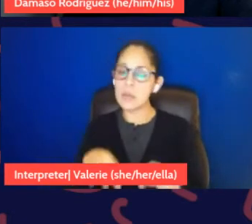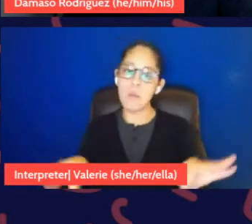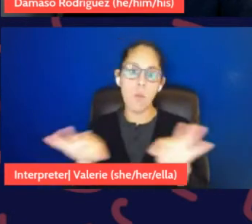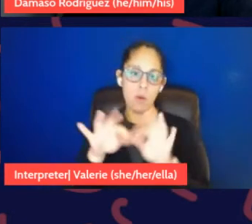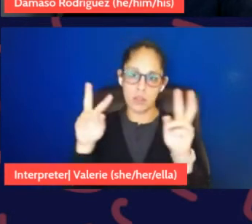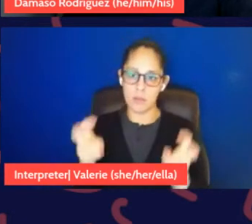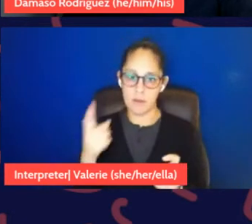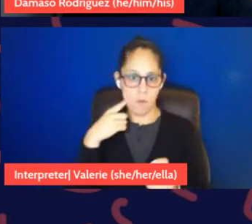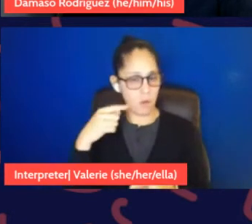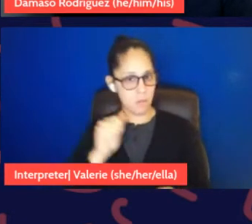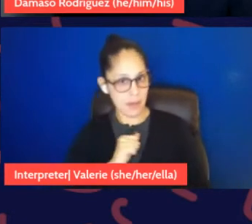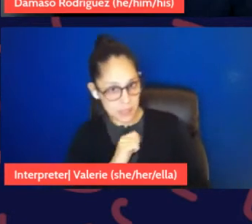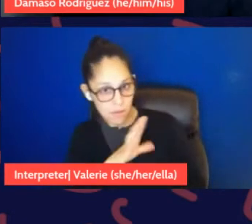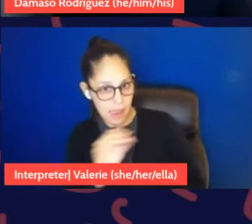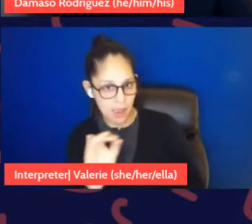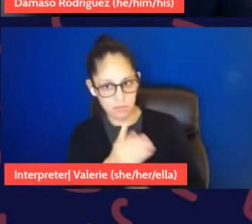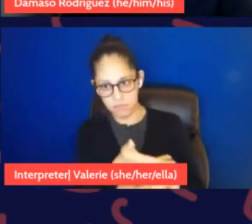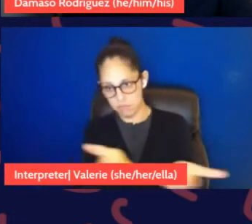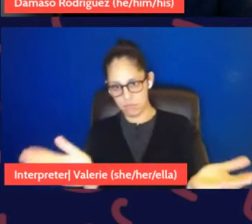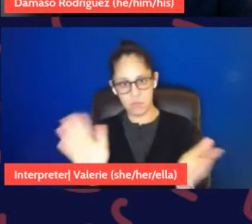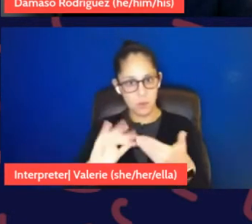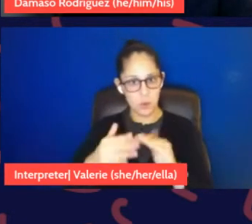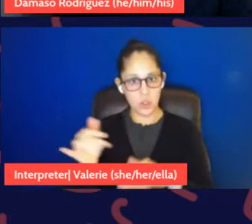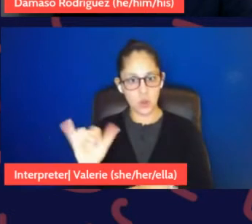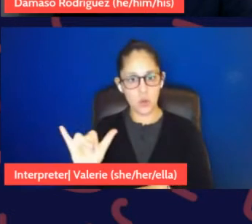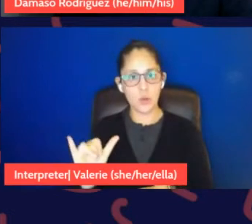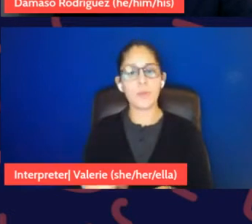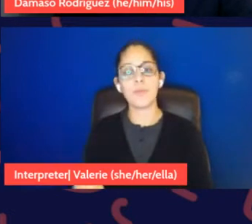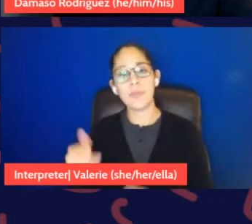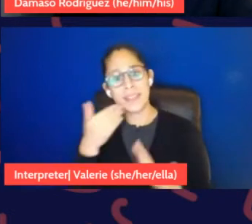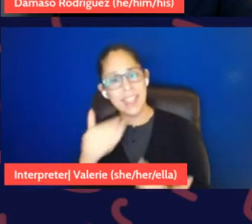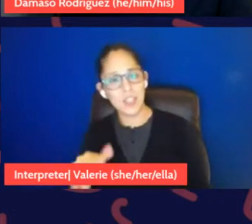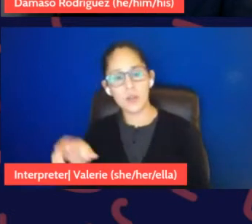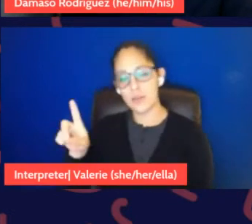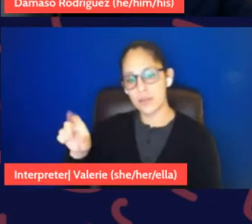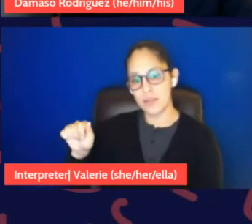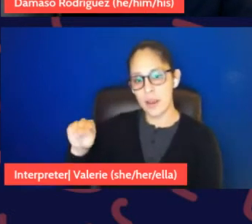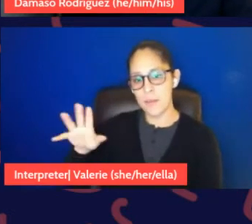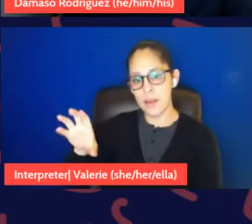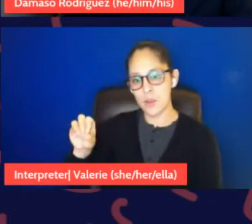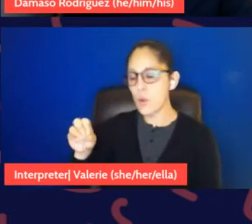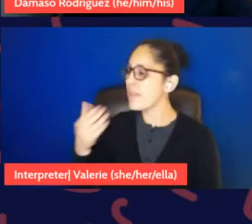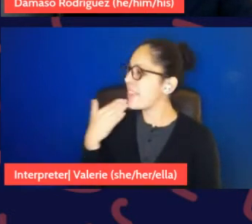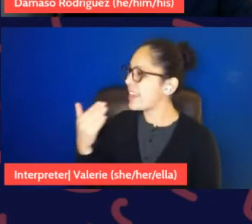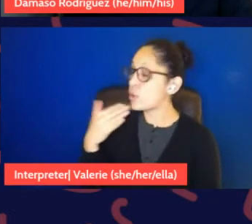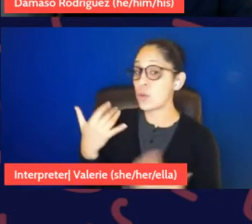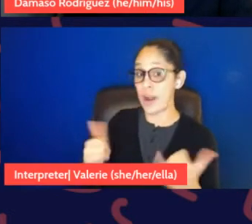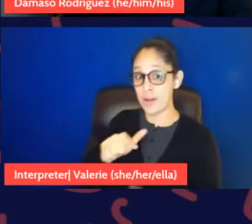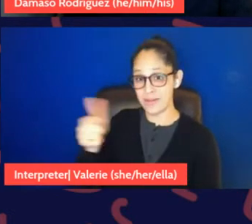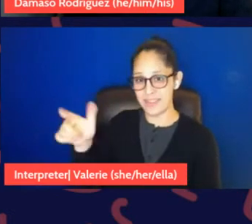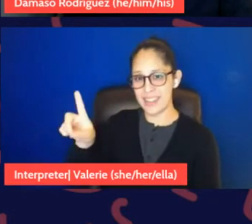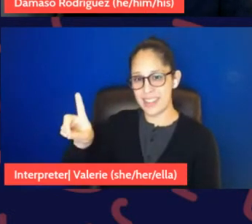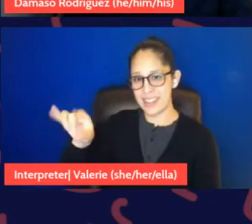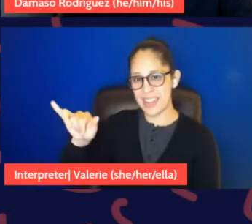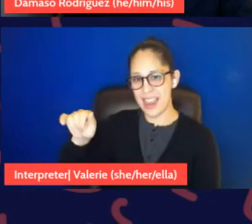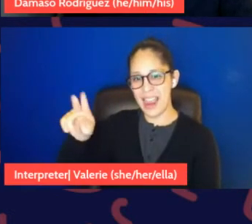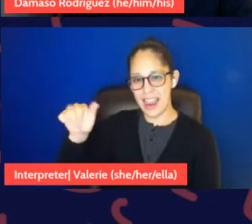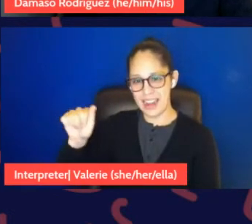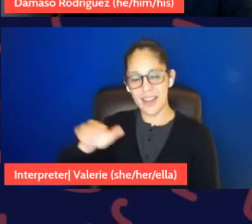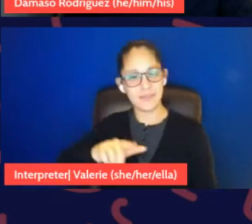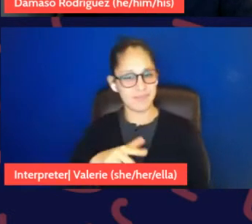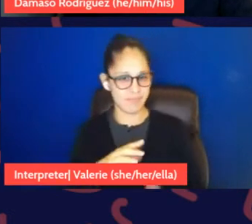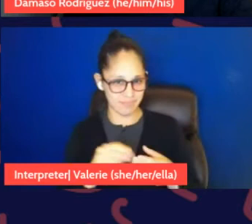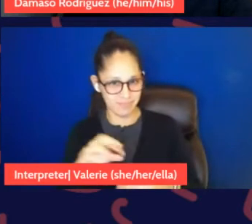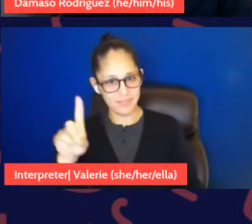Thank you. Thanks, David. I hand it over to Diana next. Thank you, Damaso. Hola,